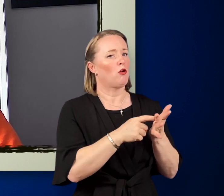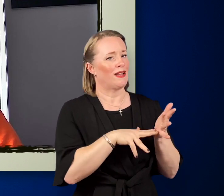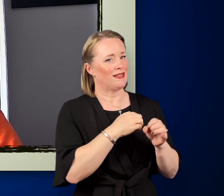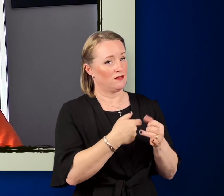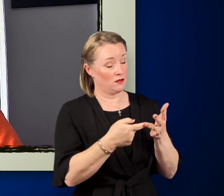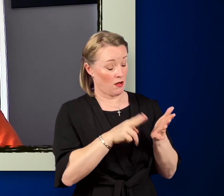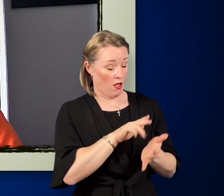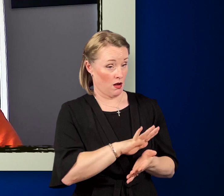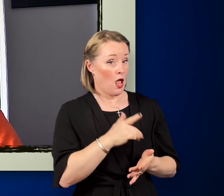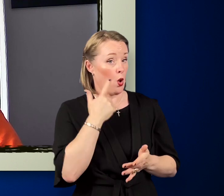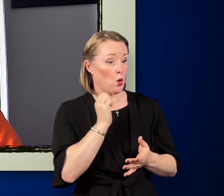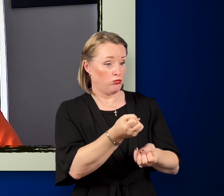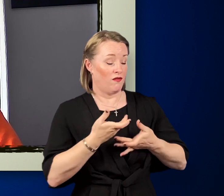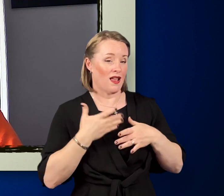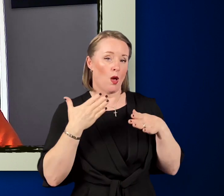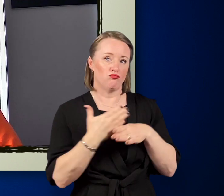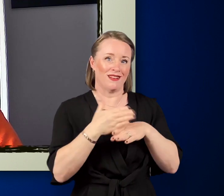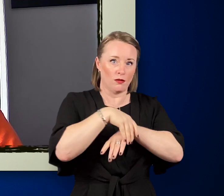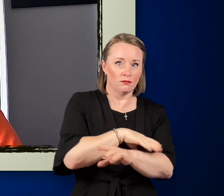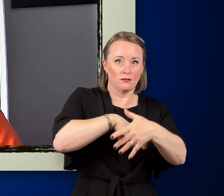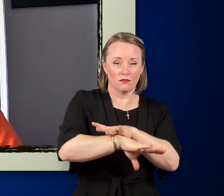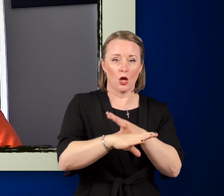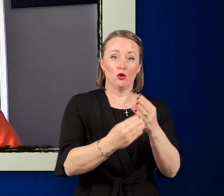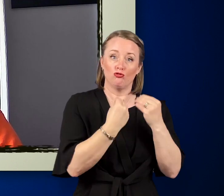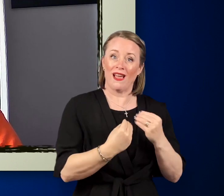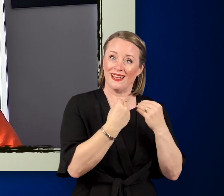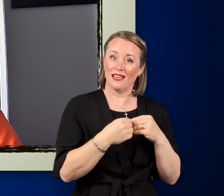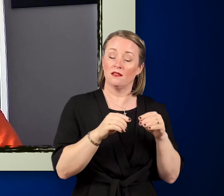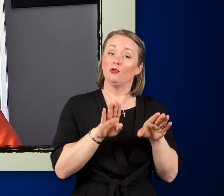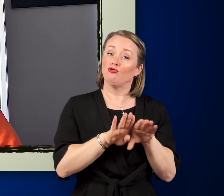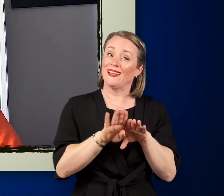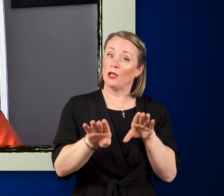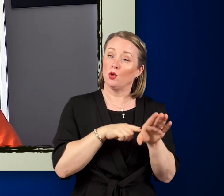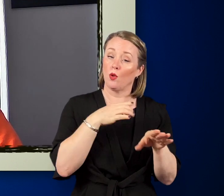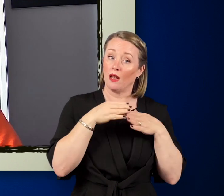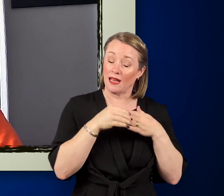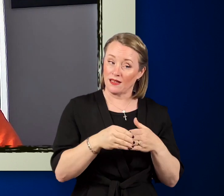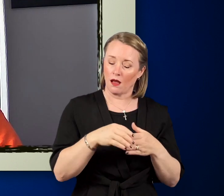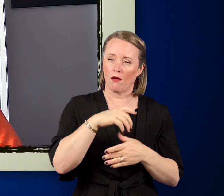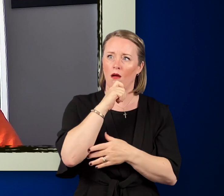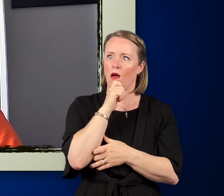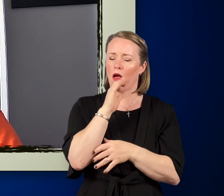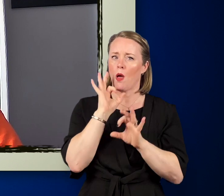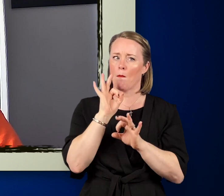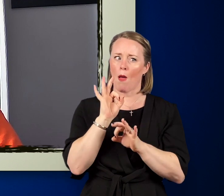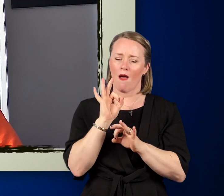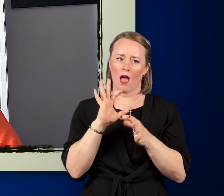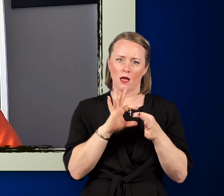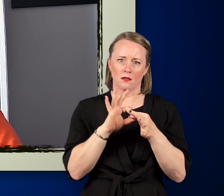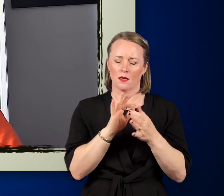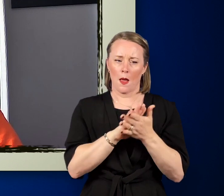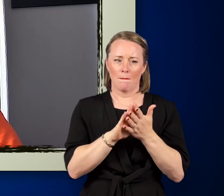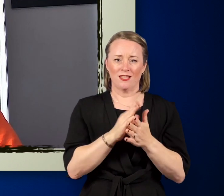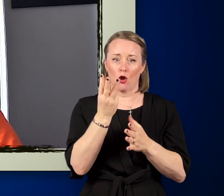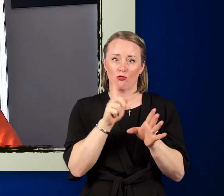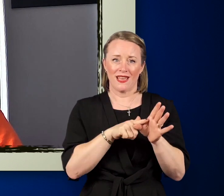trainee youth leader, which was just perfect for me, because that means that I get a degree at the end of 3 years, plus